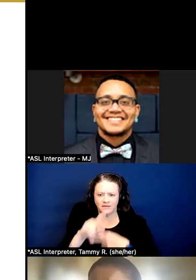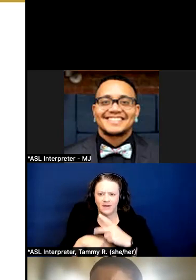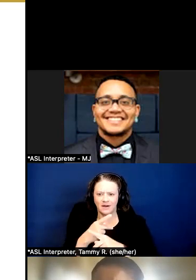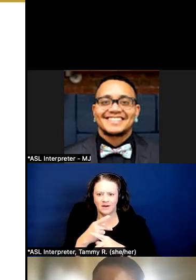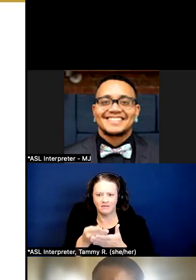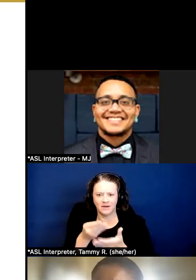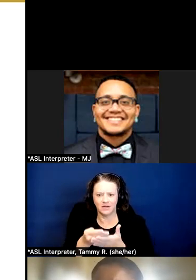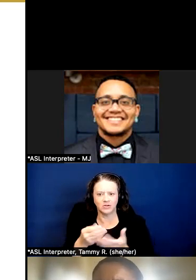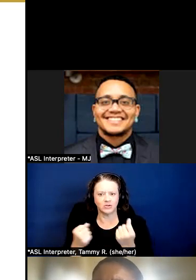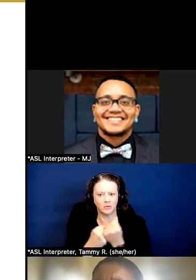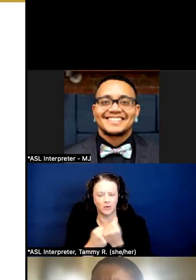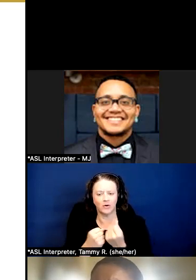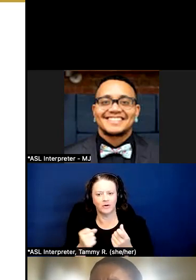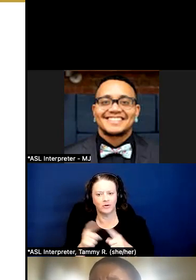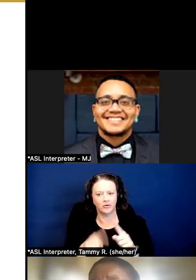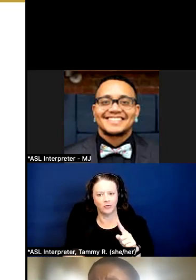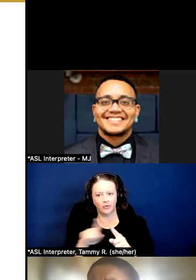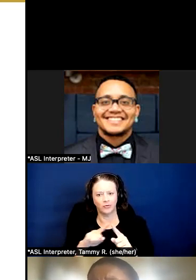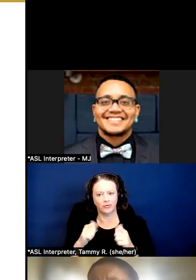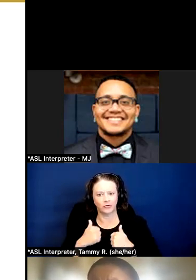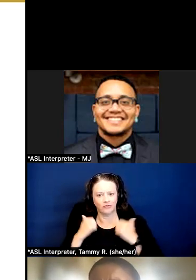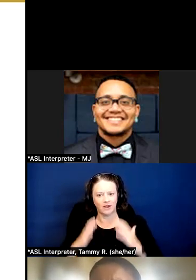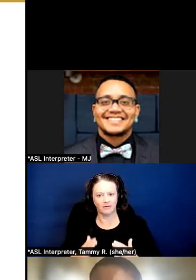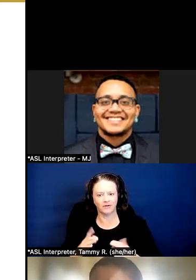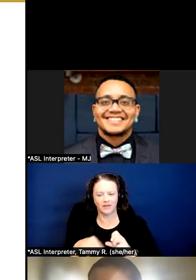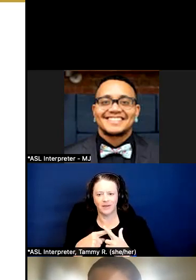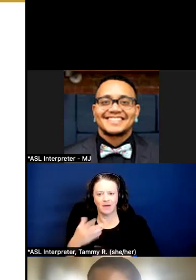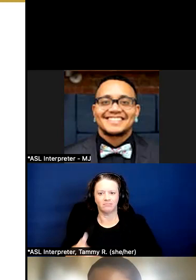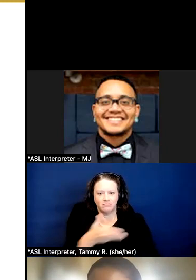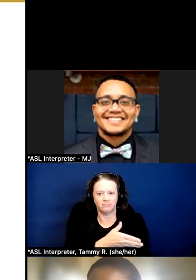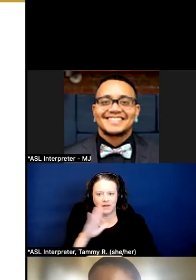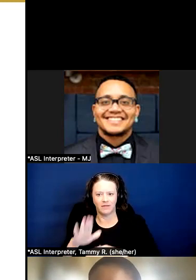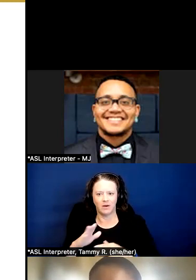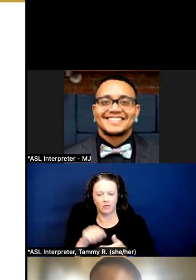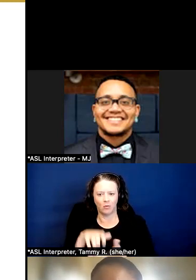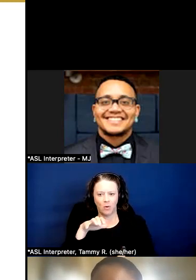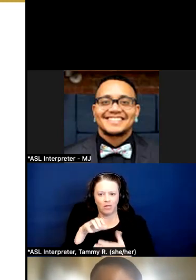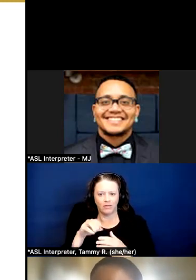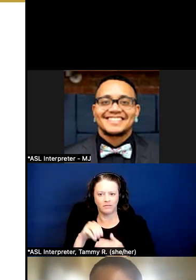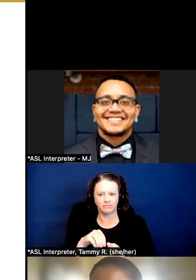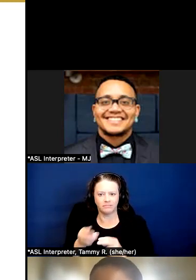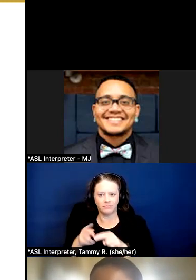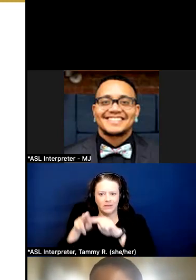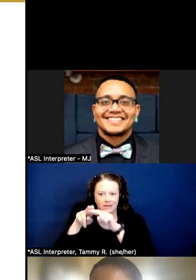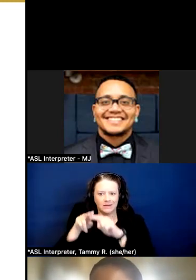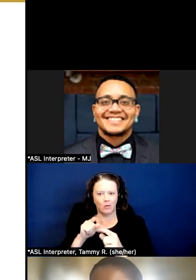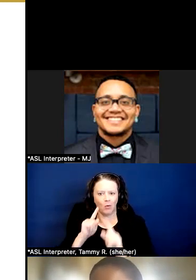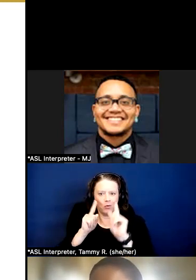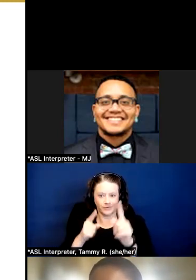to survivors as a way to further their wealth building goals. Next slide,